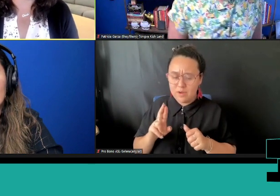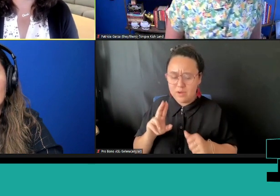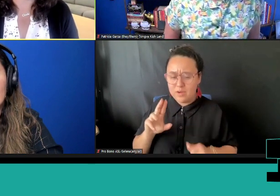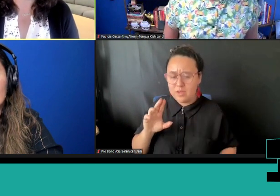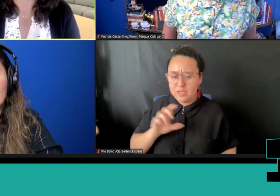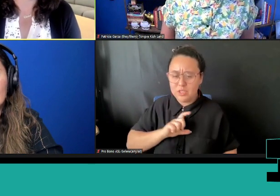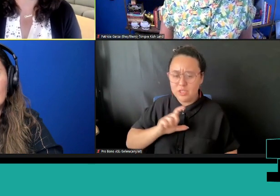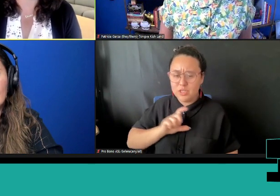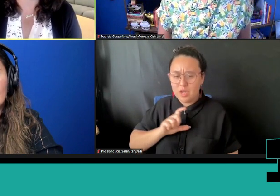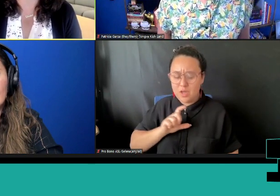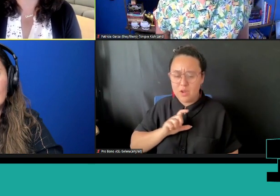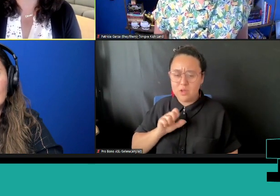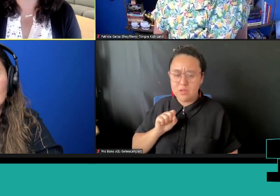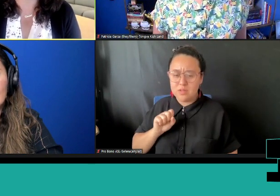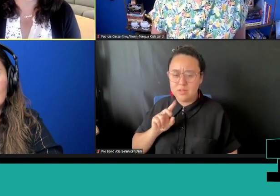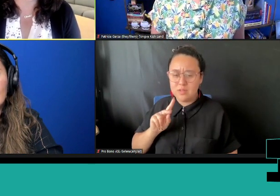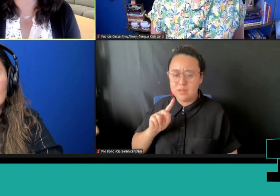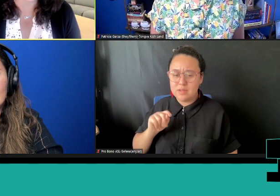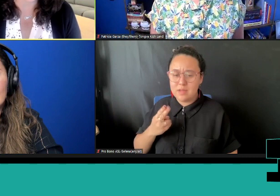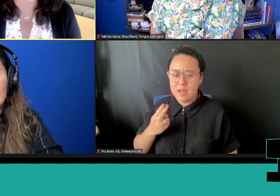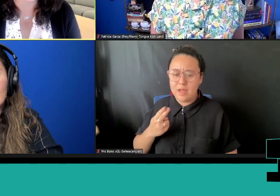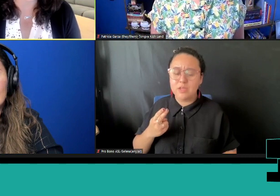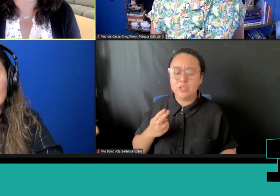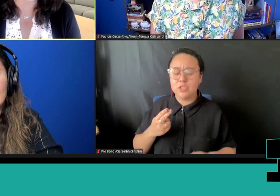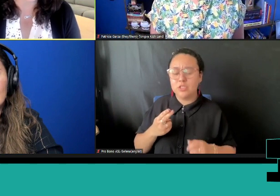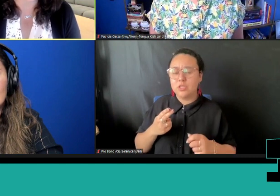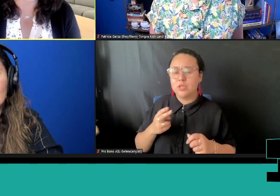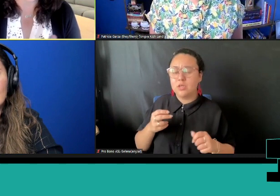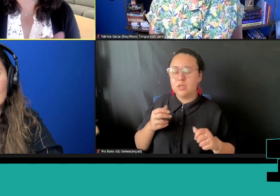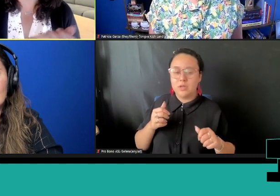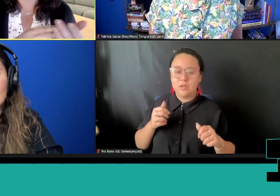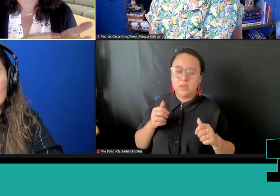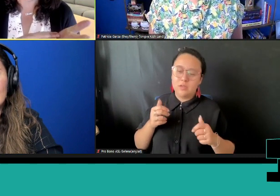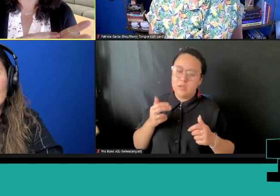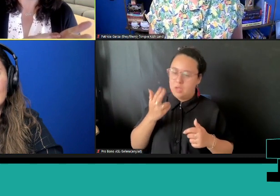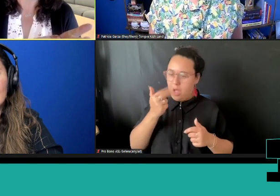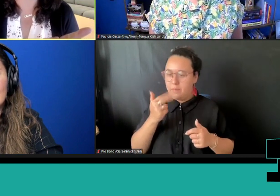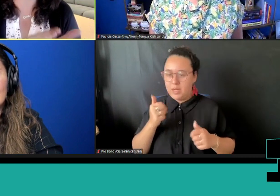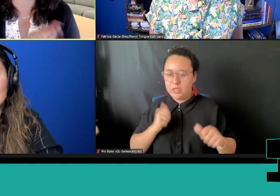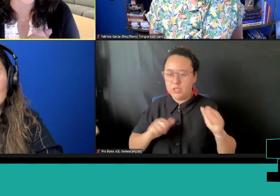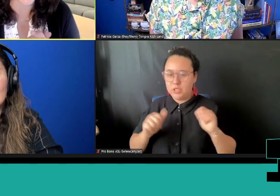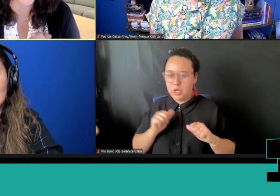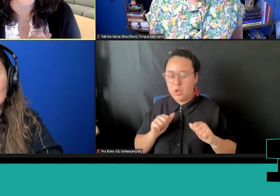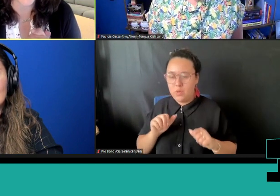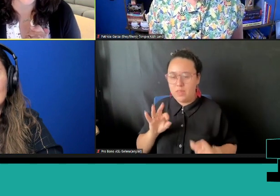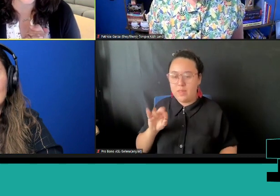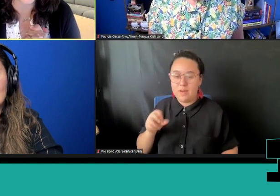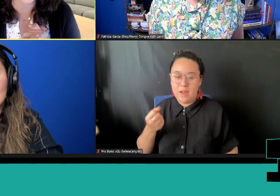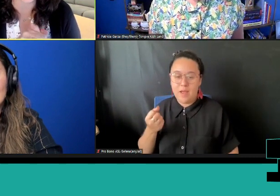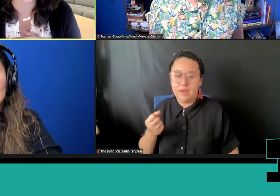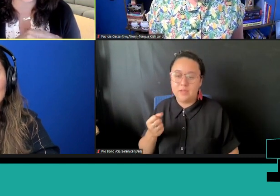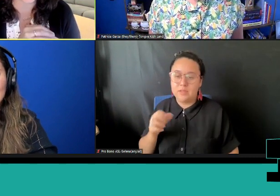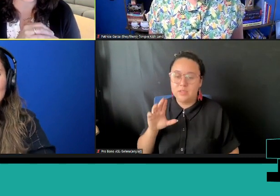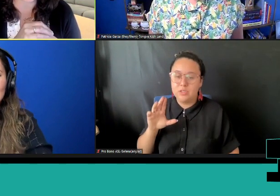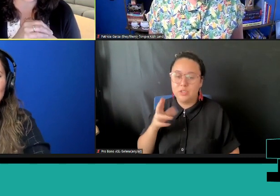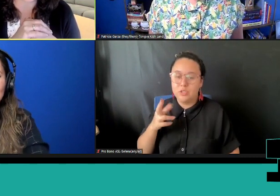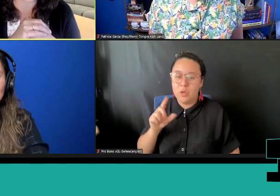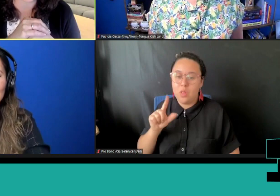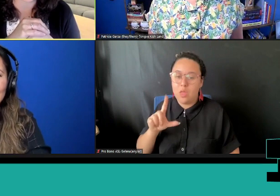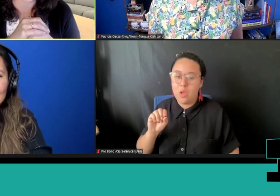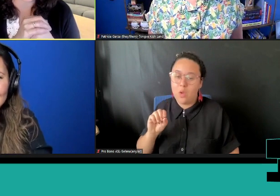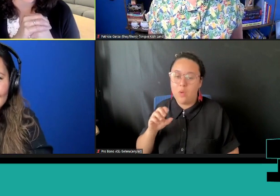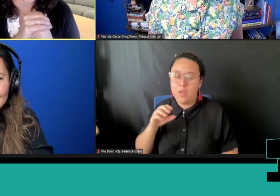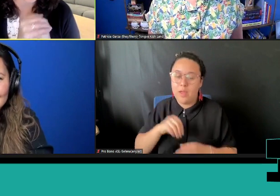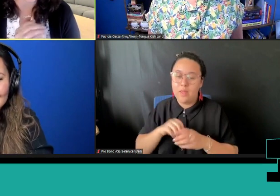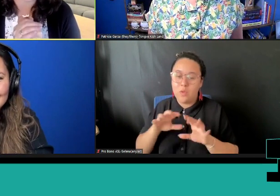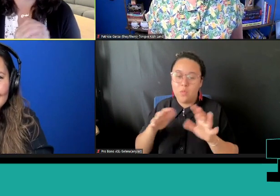in the 90s. And so we're going to watch a clip called Cholo in the Well. So I'm going to ask my colleagues at HowlRound to